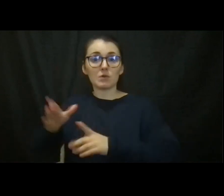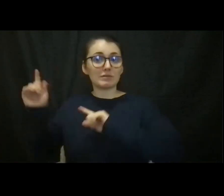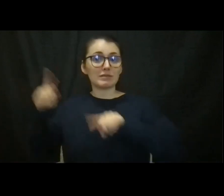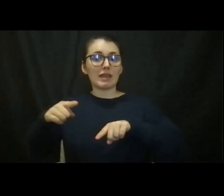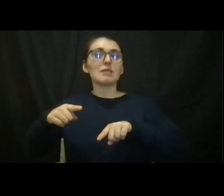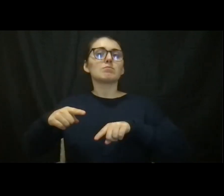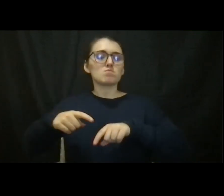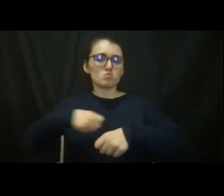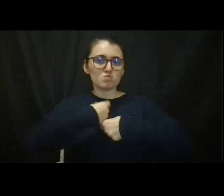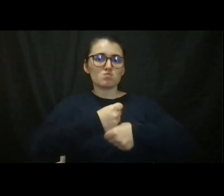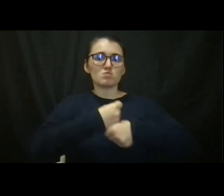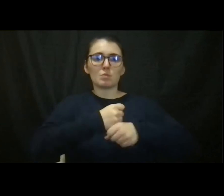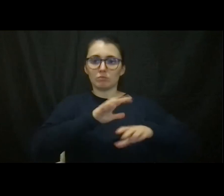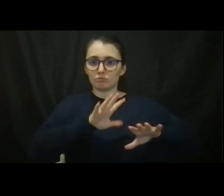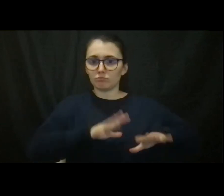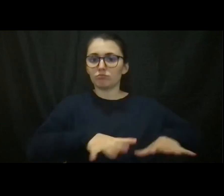land.